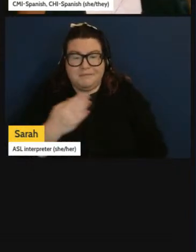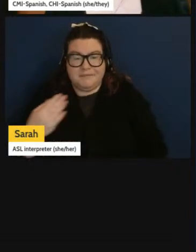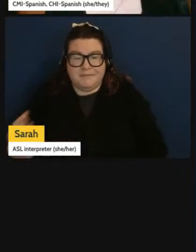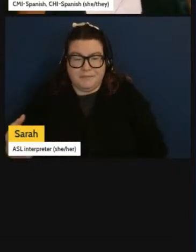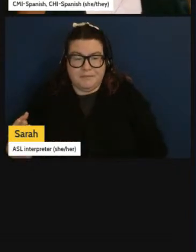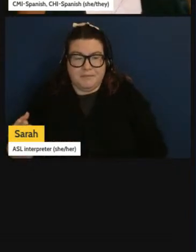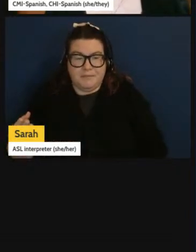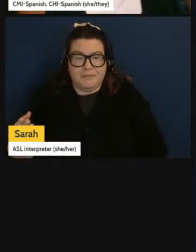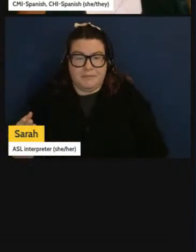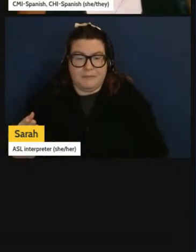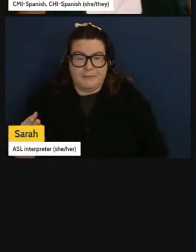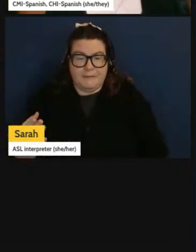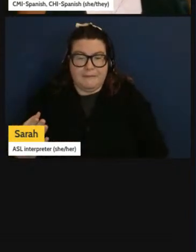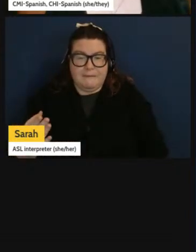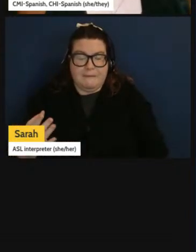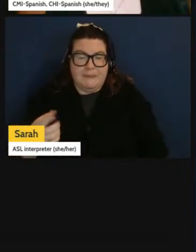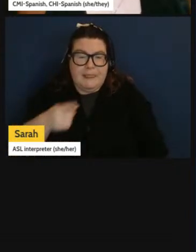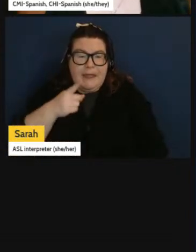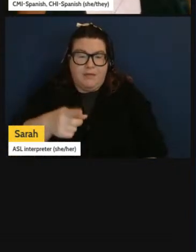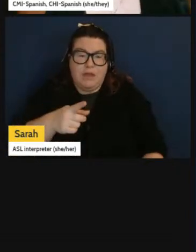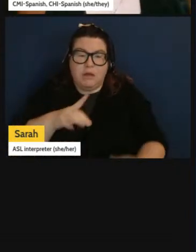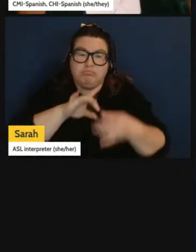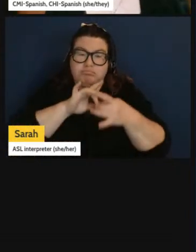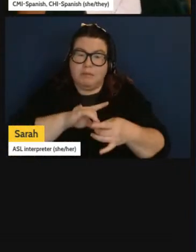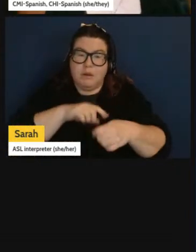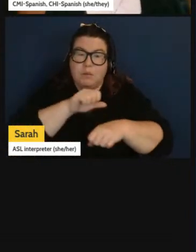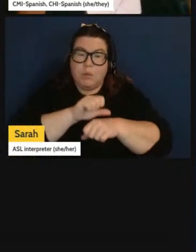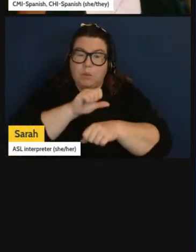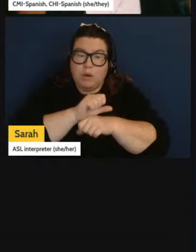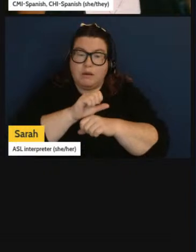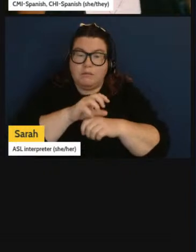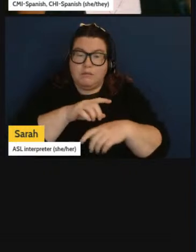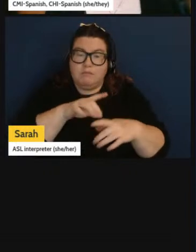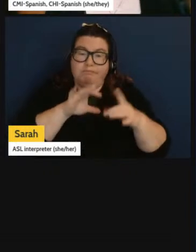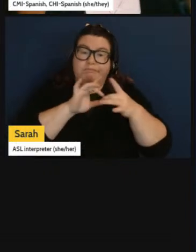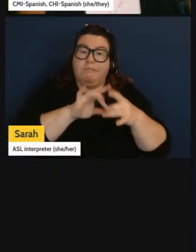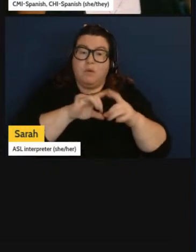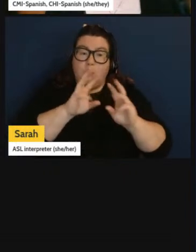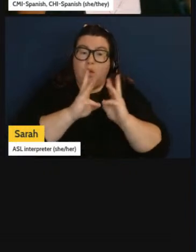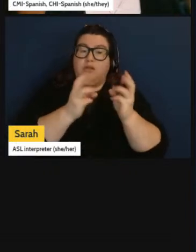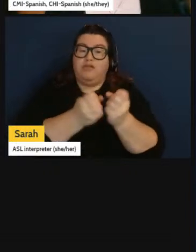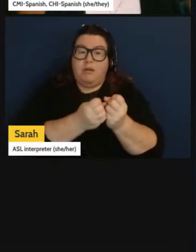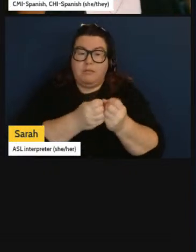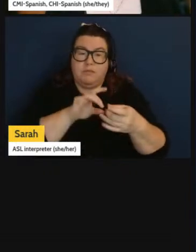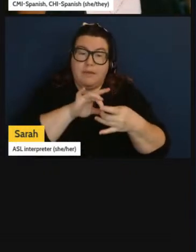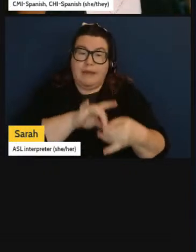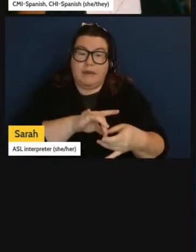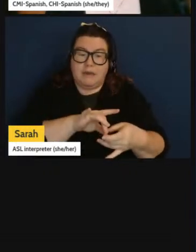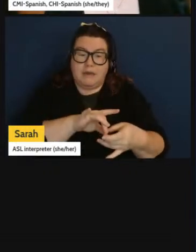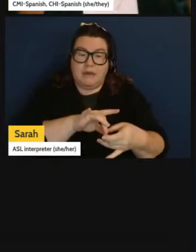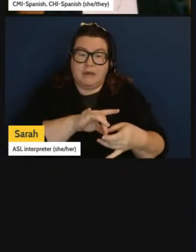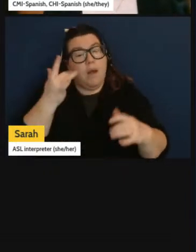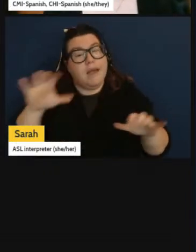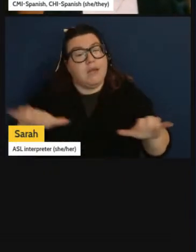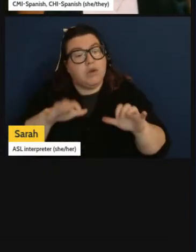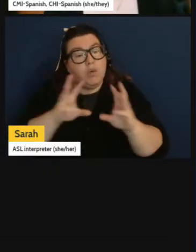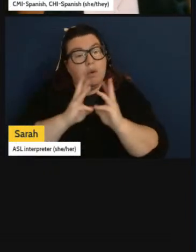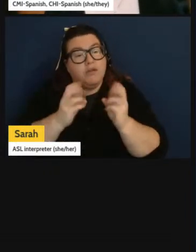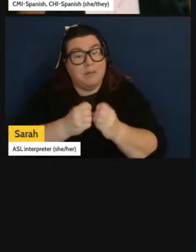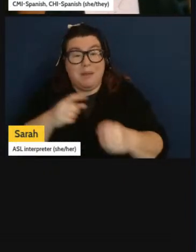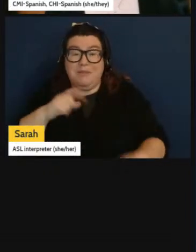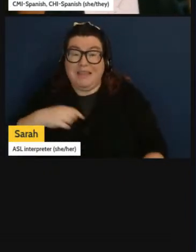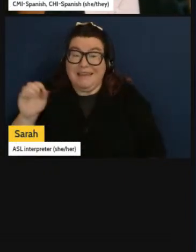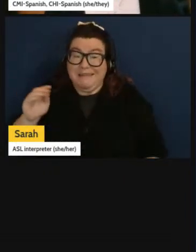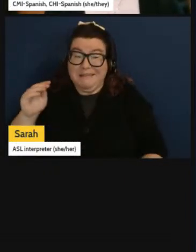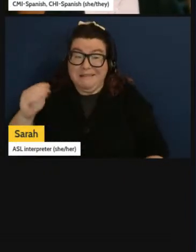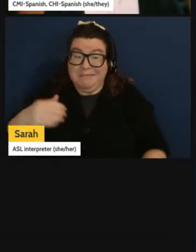And they're very much related to this workshop, which is a big reason why I do these workshops and really put myself out there doing these,